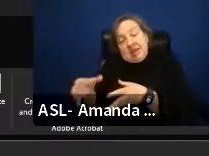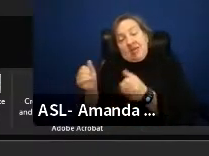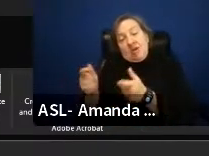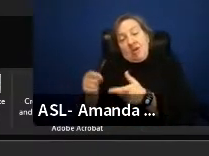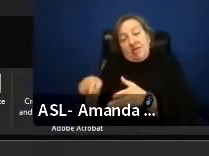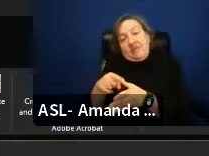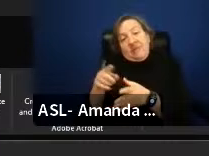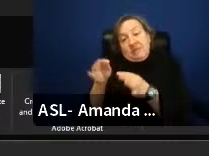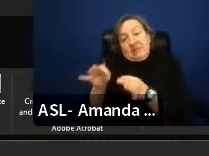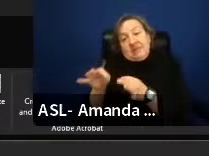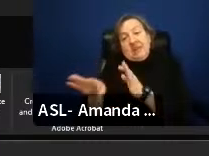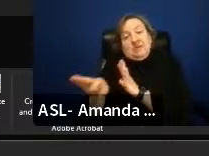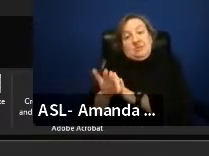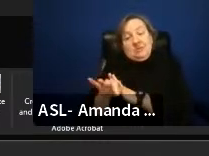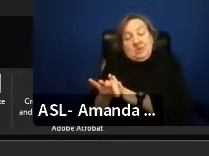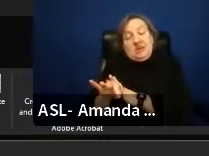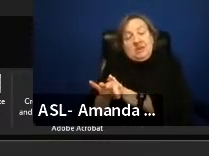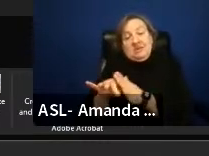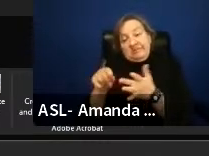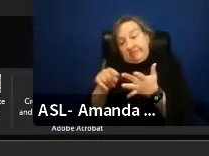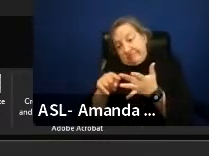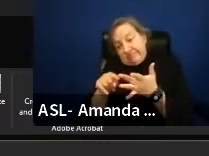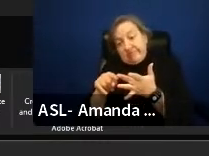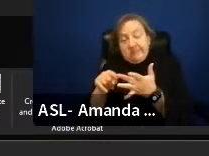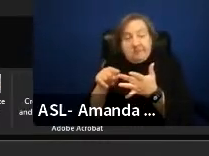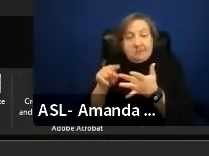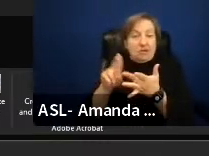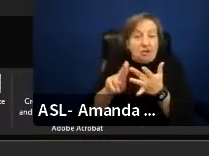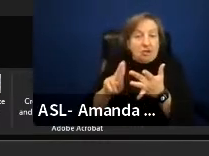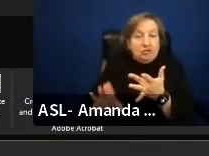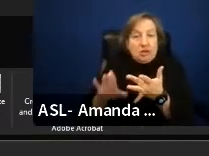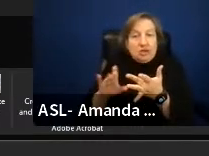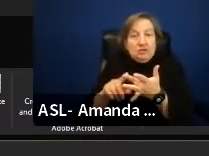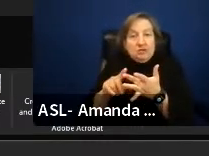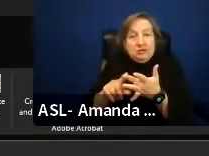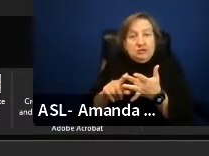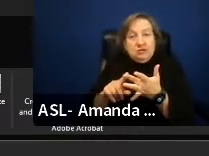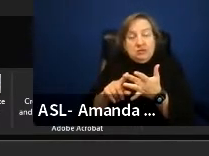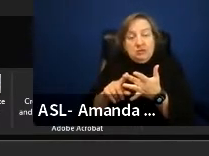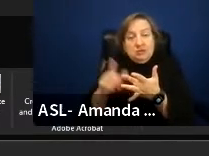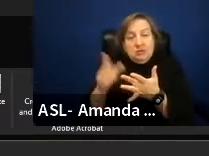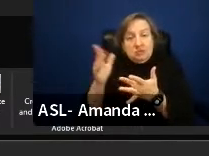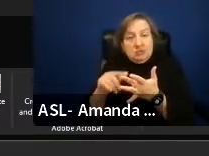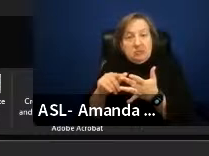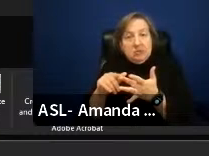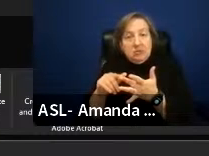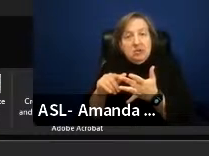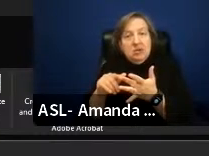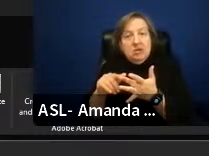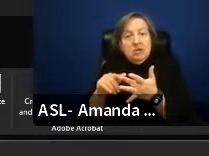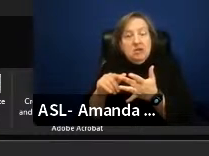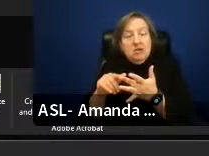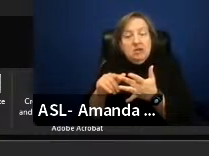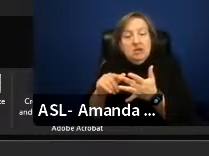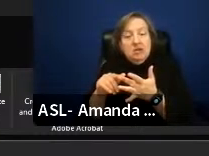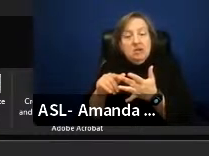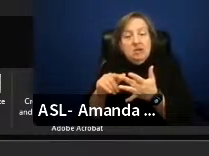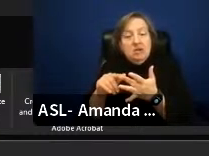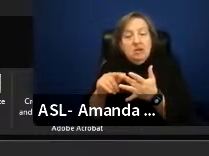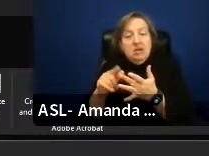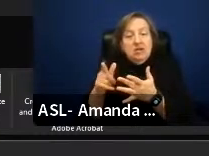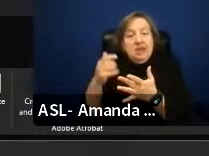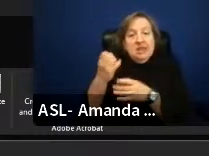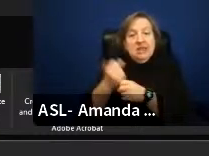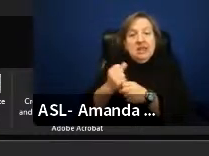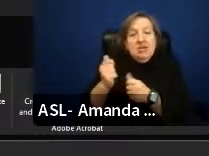them decide to pick this one contractor, why? Why did you pick that one? And then they get all of the